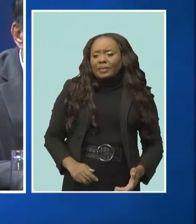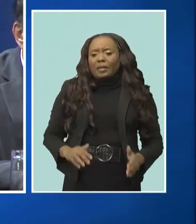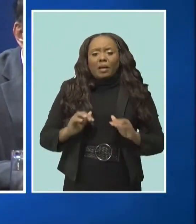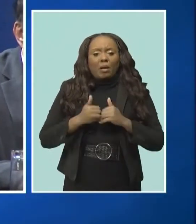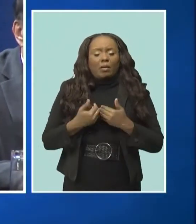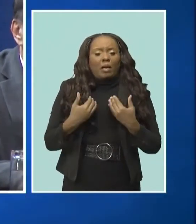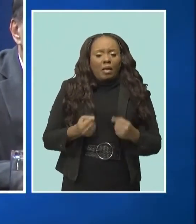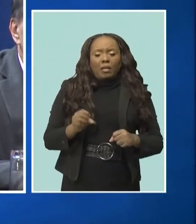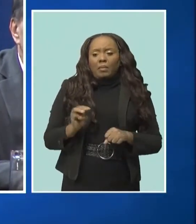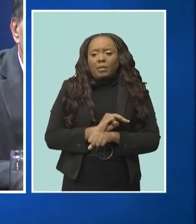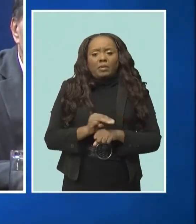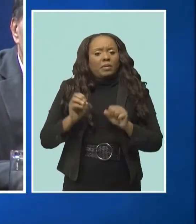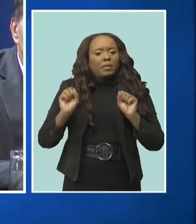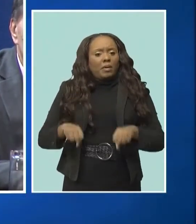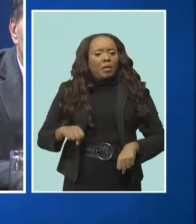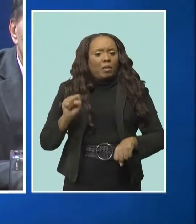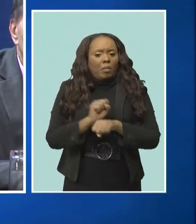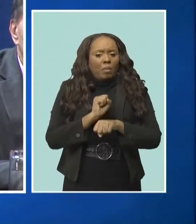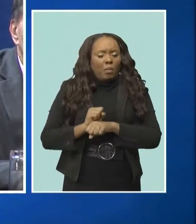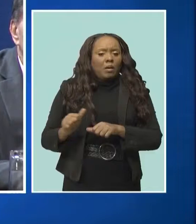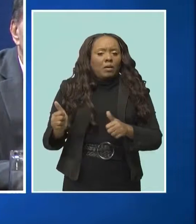finance should perhaps work together.